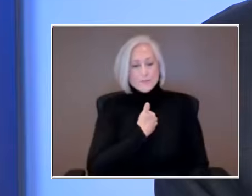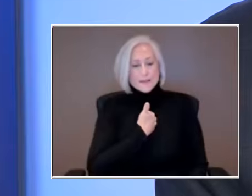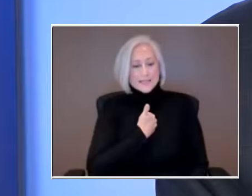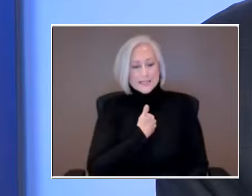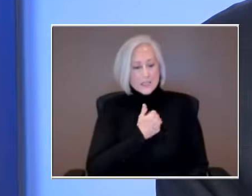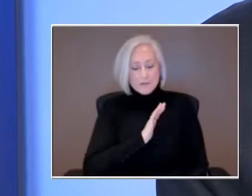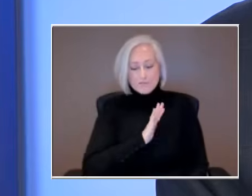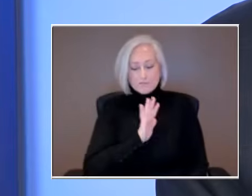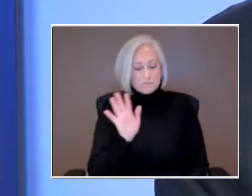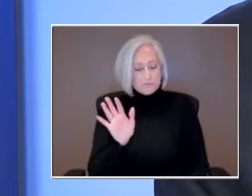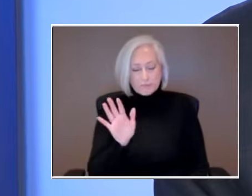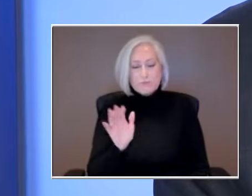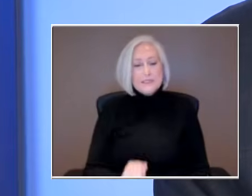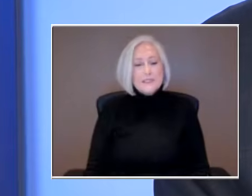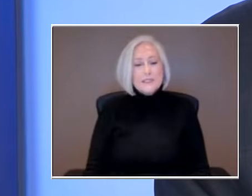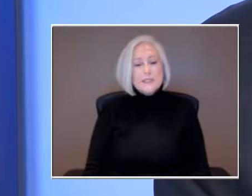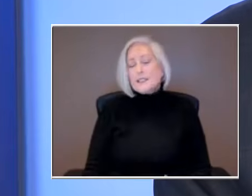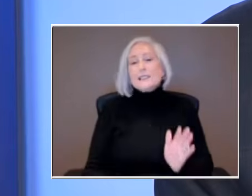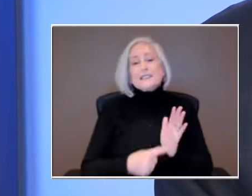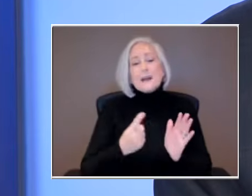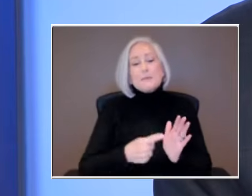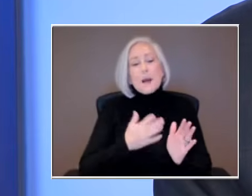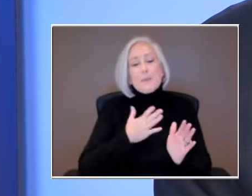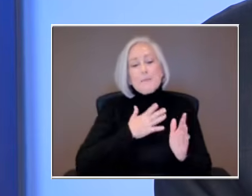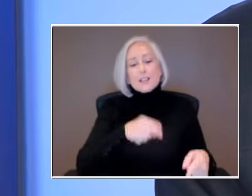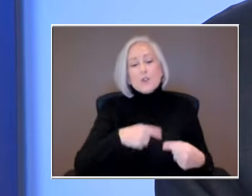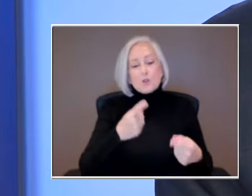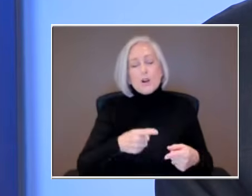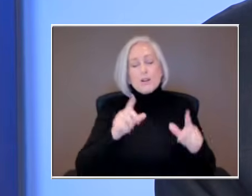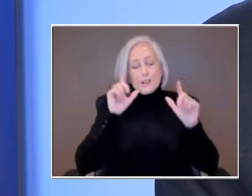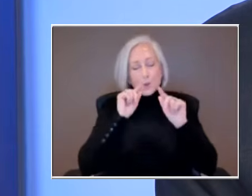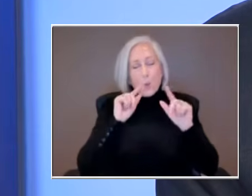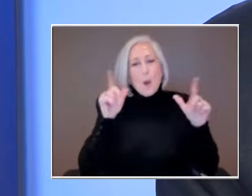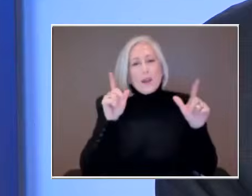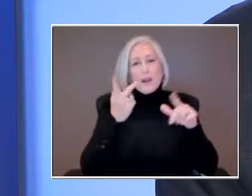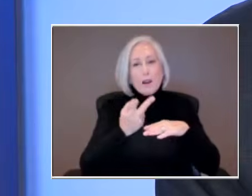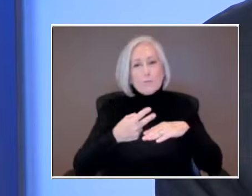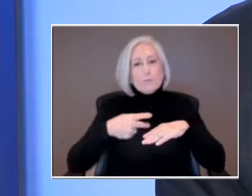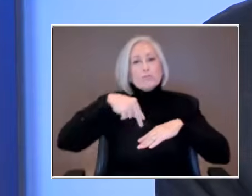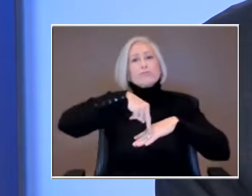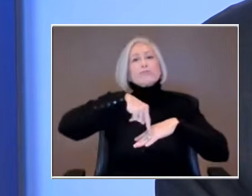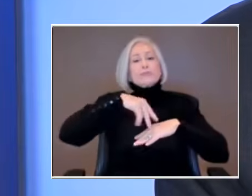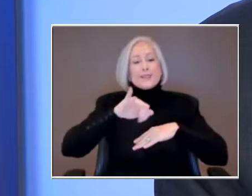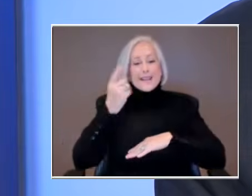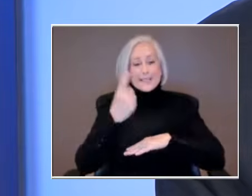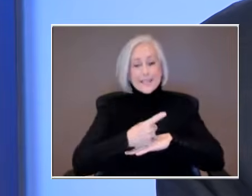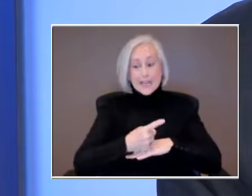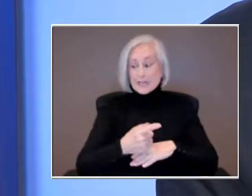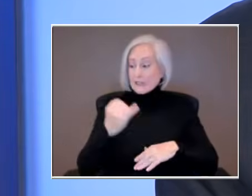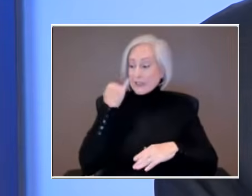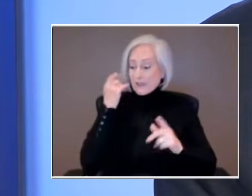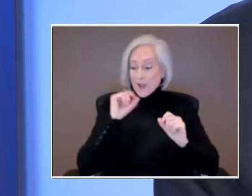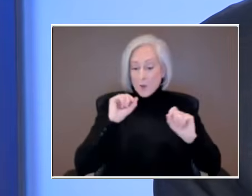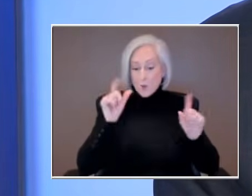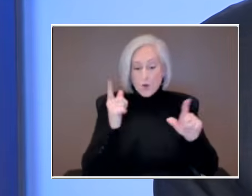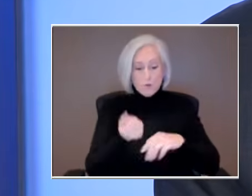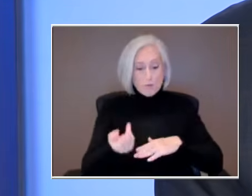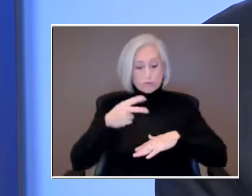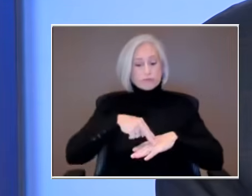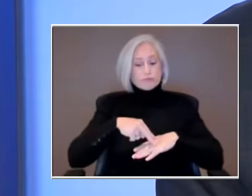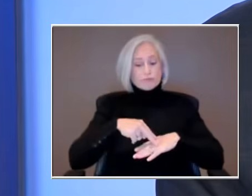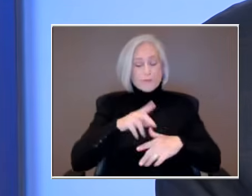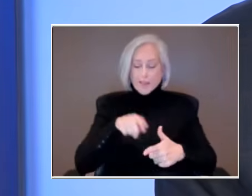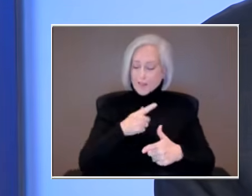think sometimes my struggle was just getting up that day, and if I could do that, then I was in good shape.